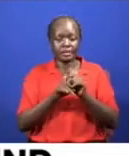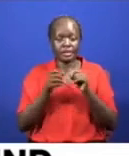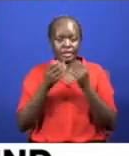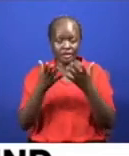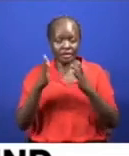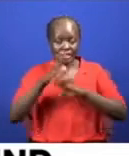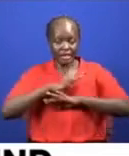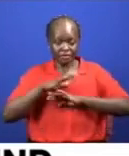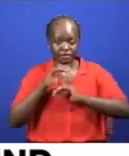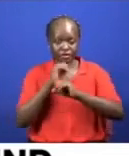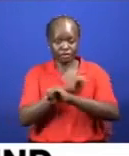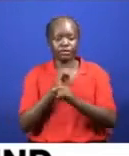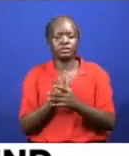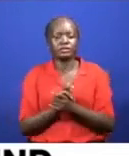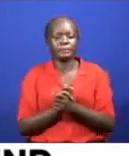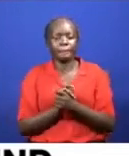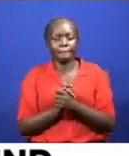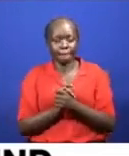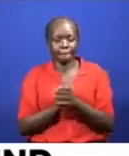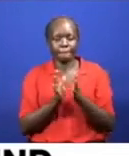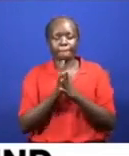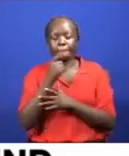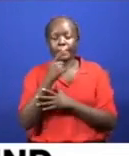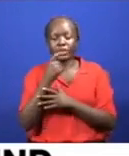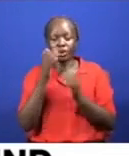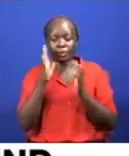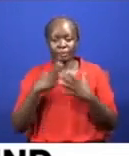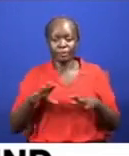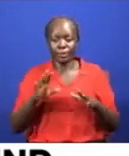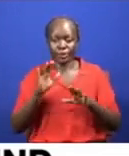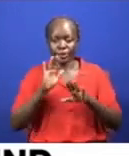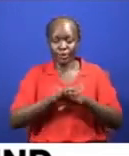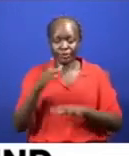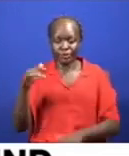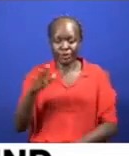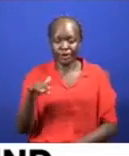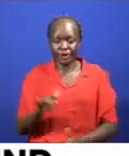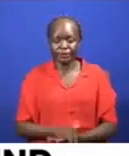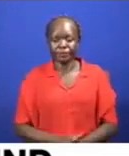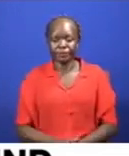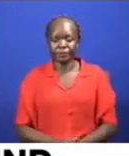security and the medical personnel are on the ground taking care of them.